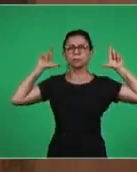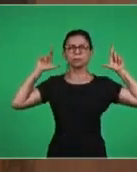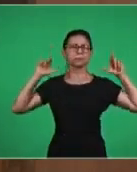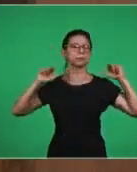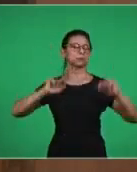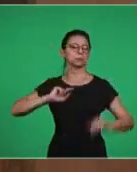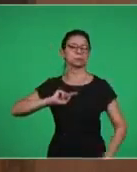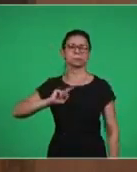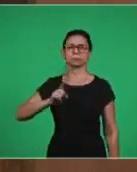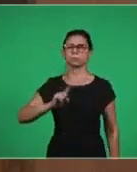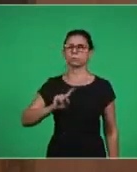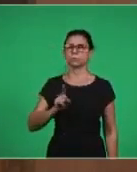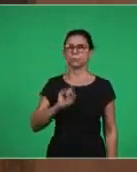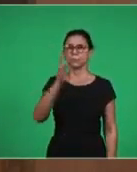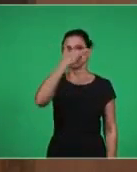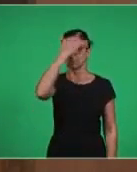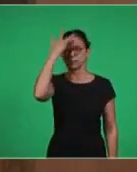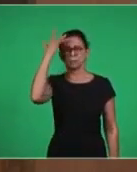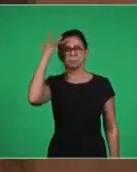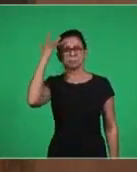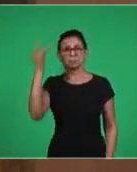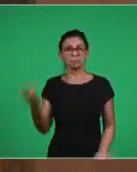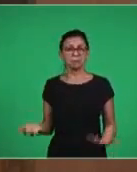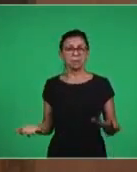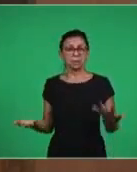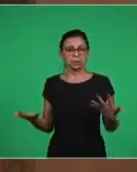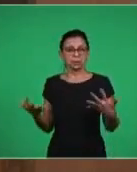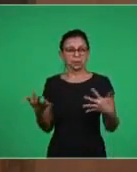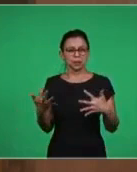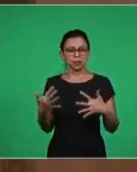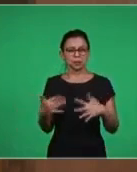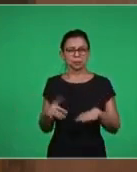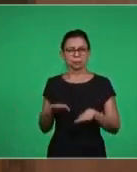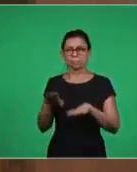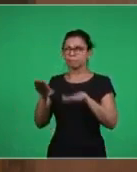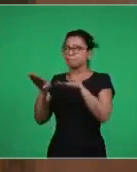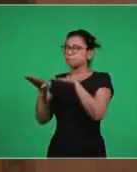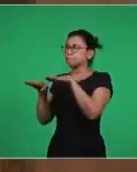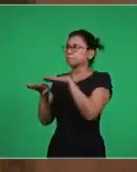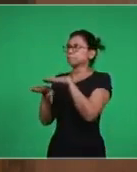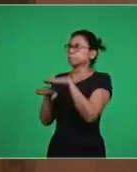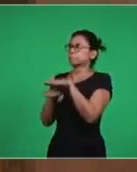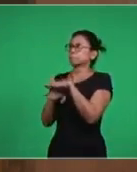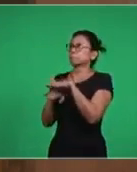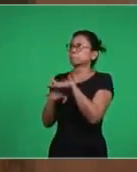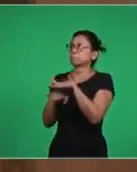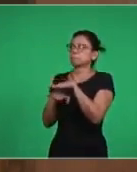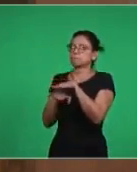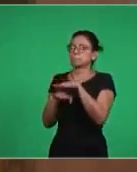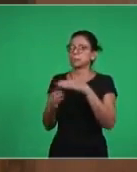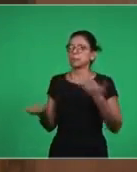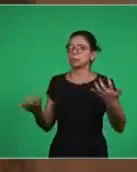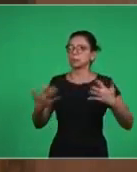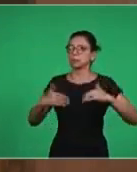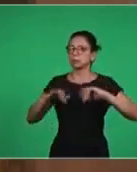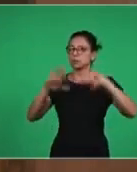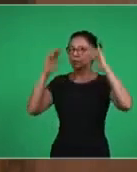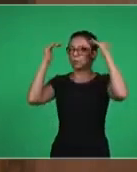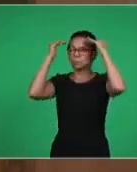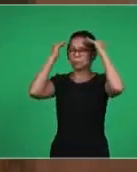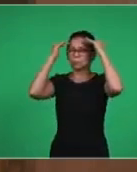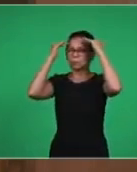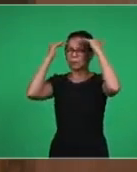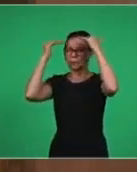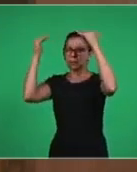first place is for the people that want to show themselves up. The pastors that don't want to lower themselves to